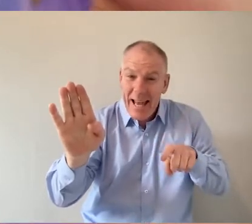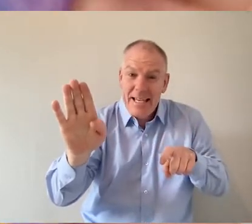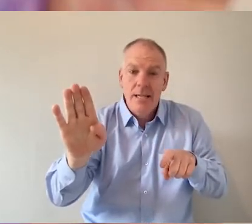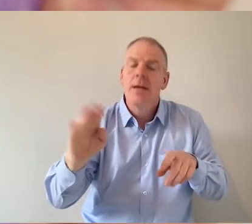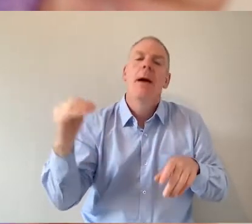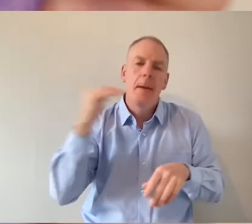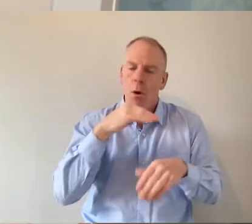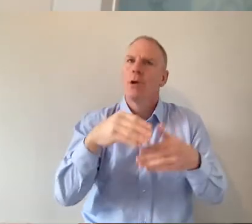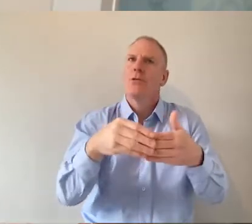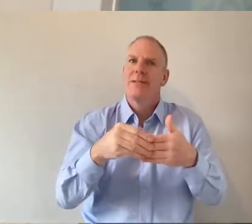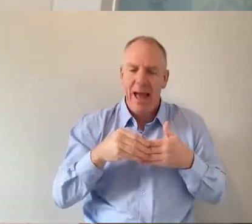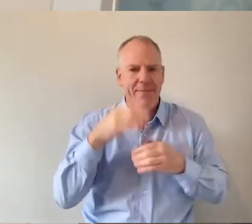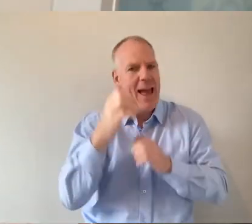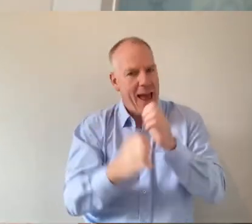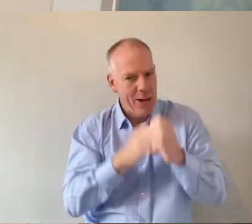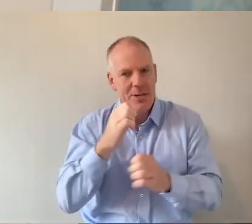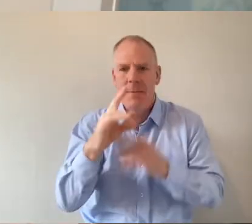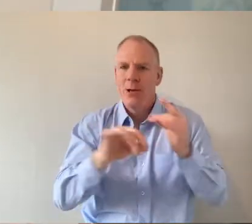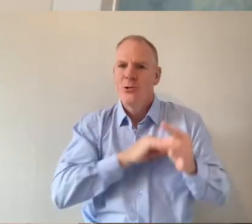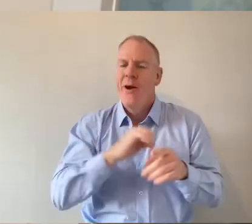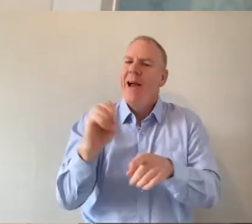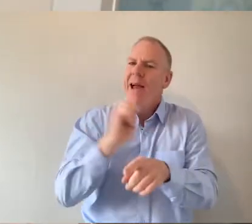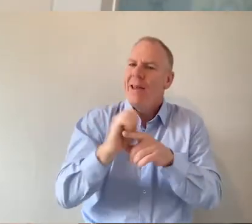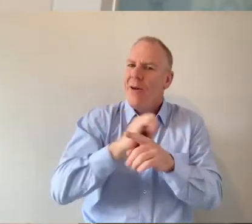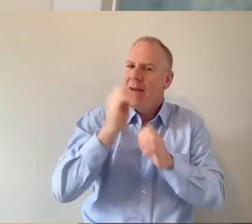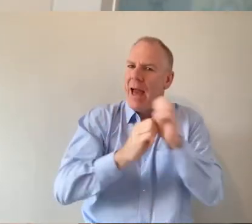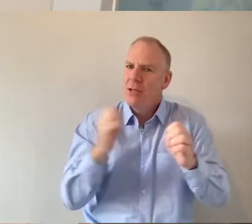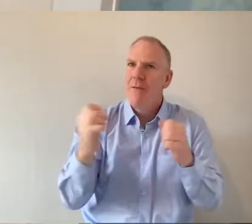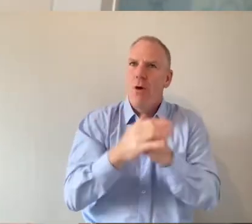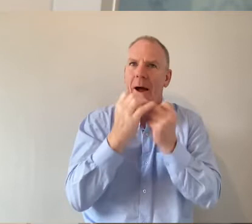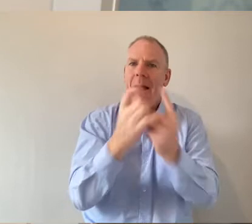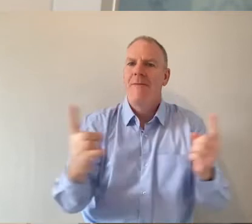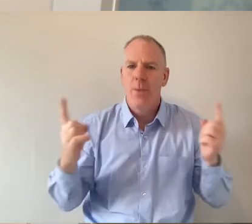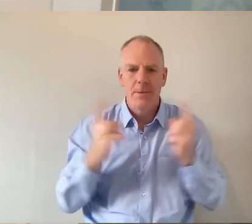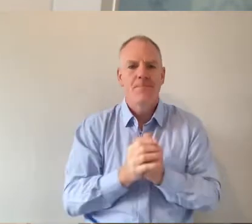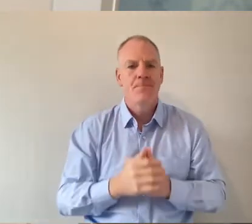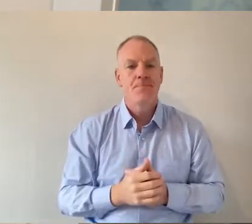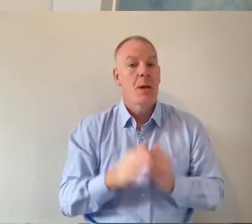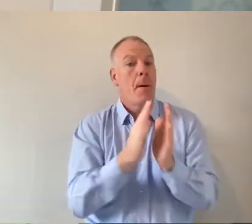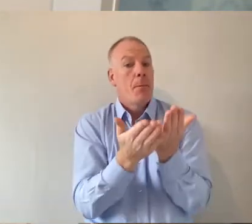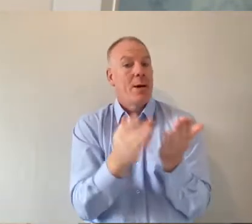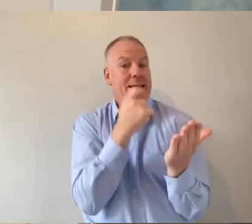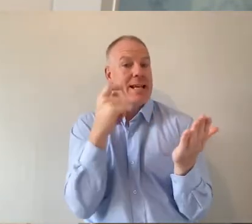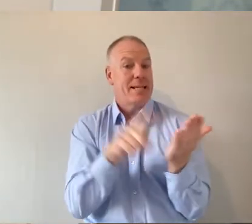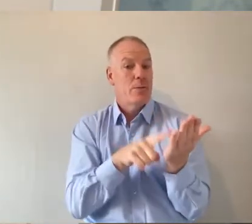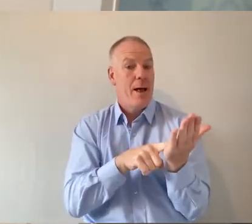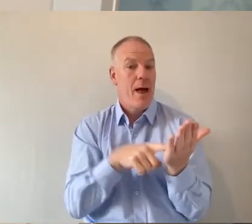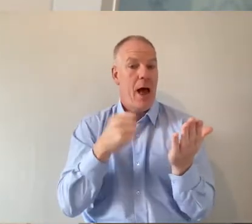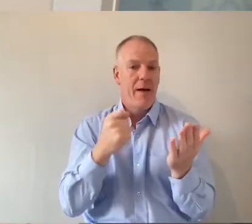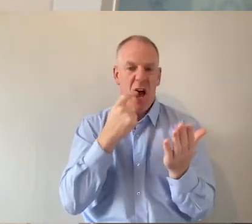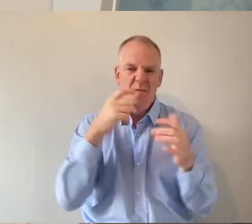really important to save energy to make sure that there's enough energy to go around. Now, in the book as well, there is